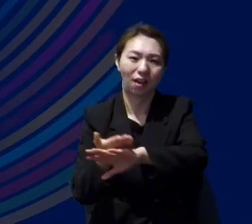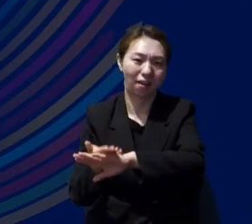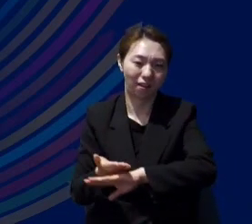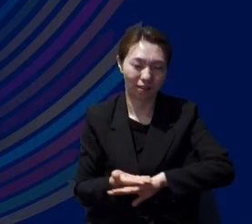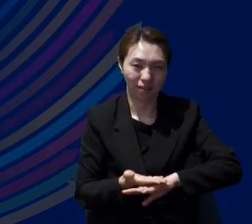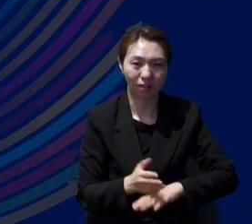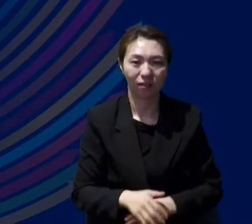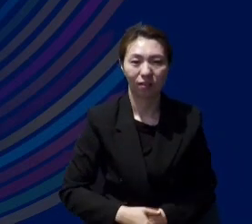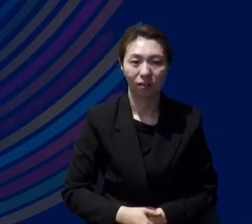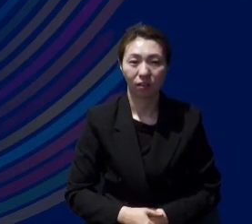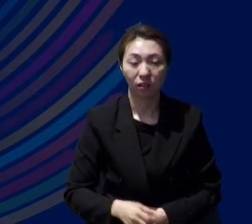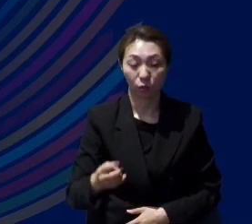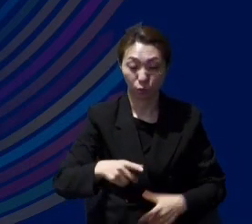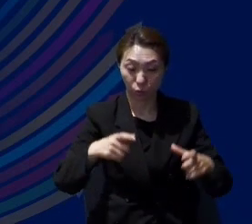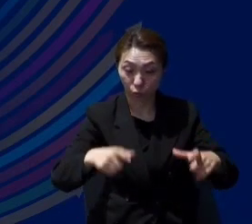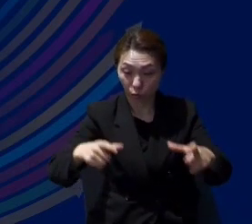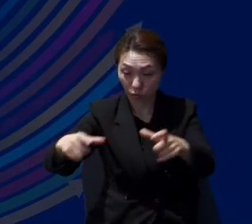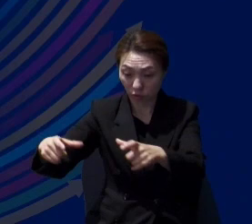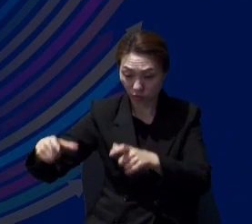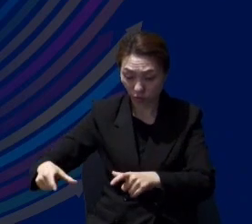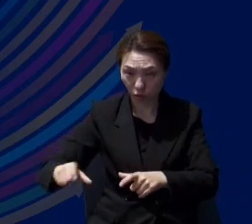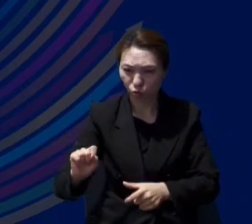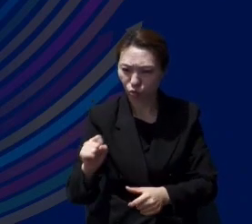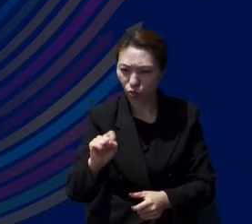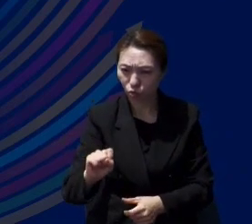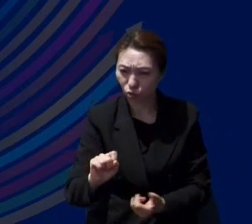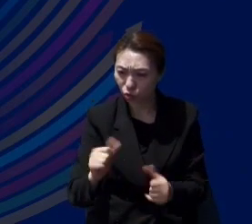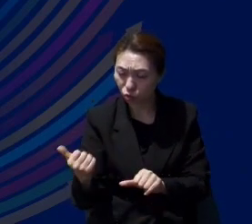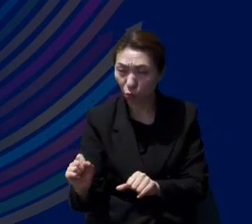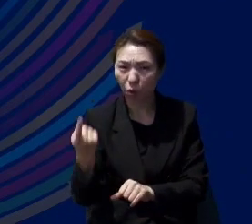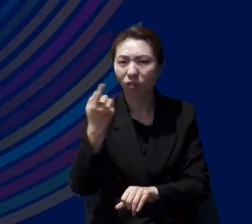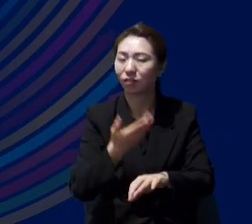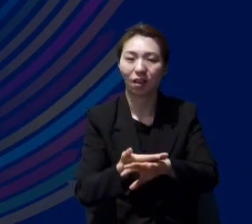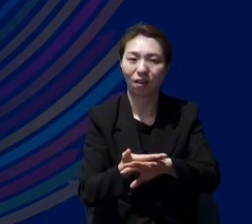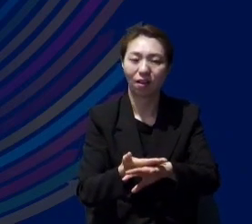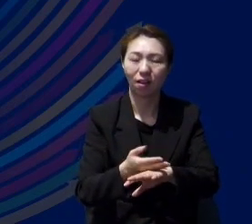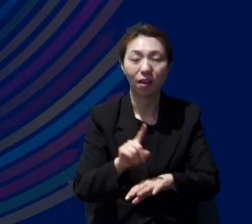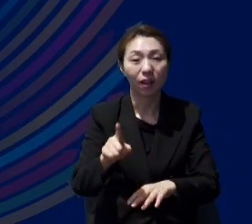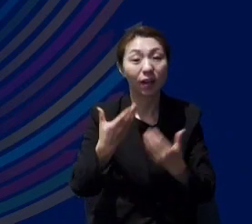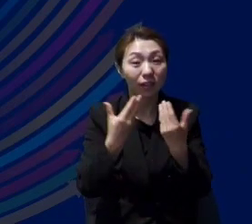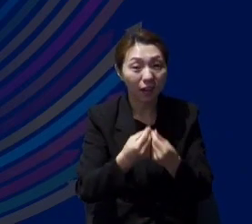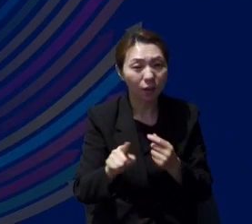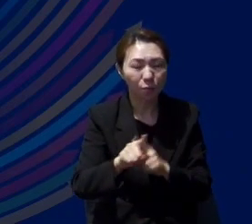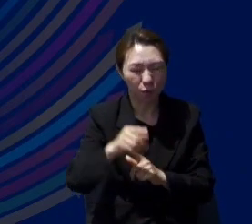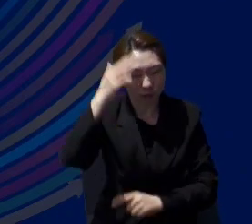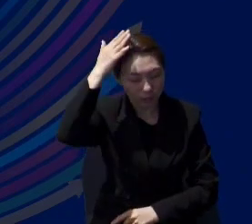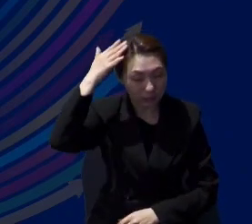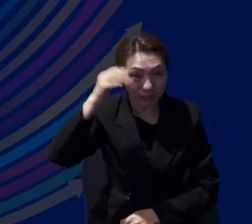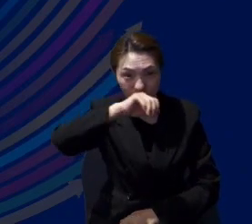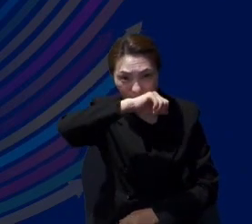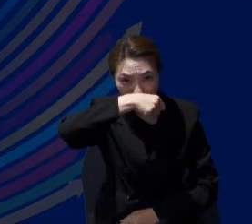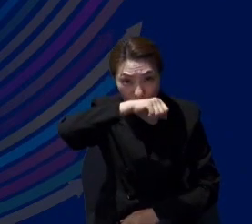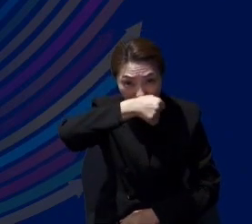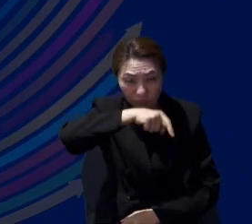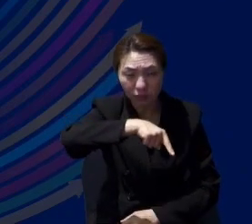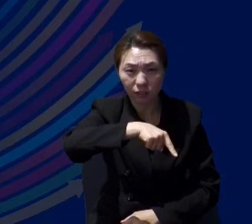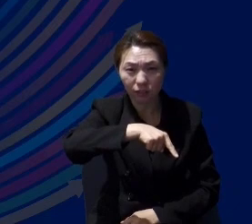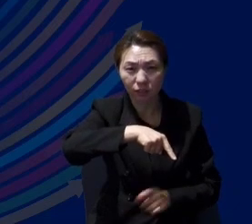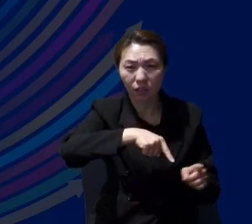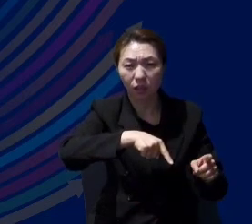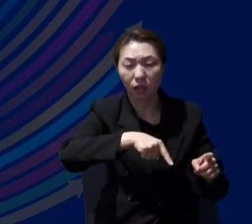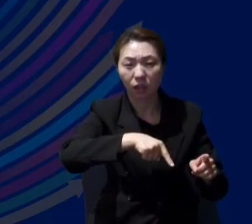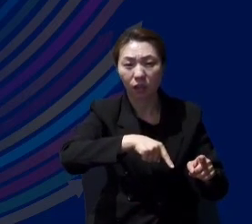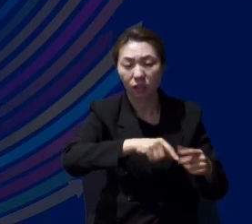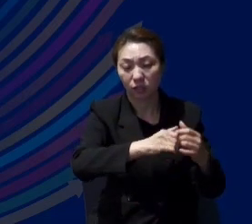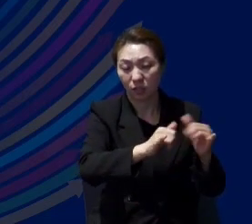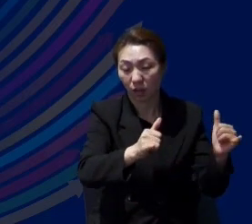very often highest among the AIN and Black populations. It's very often the lowest among the Asian and Latino populations. There's